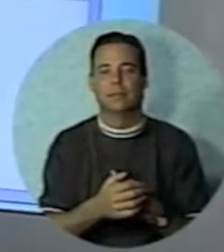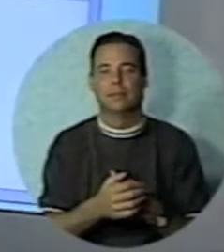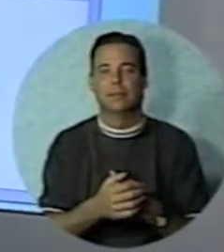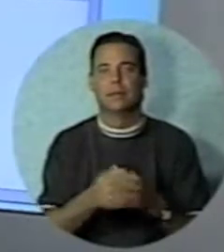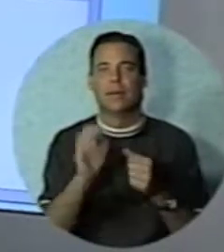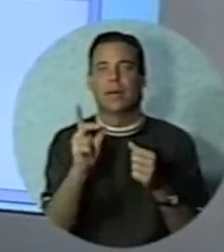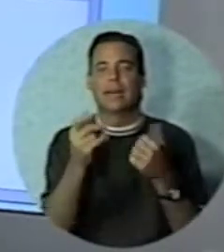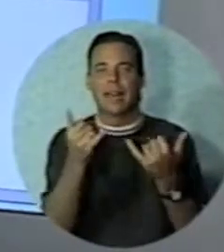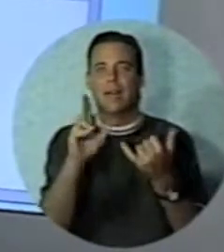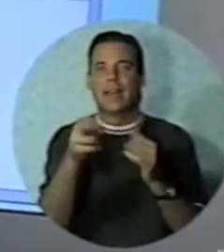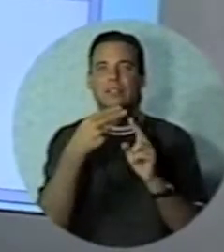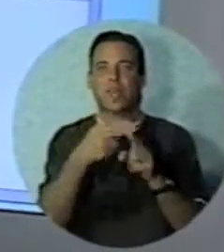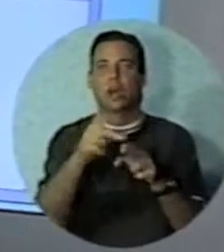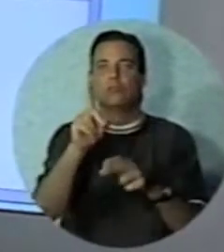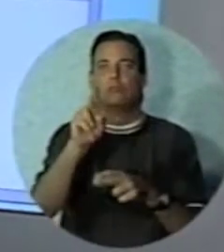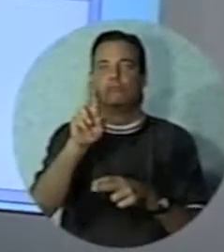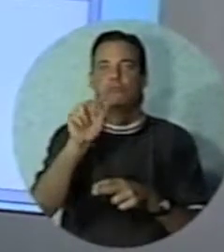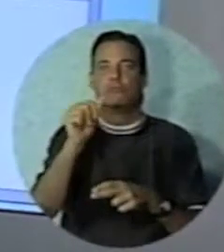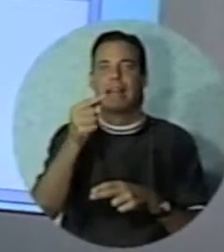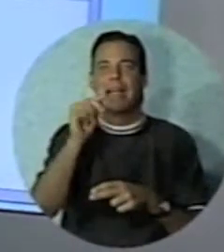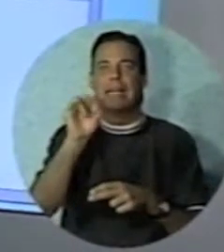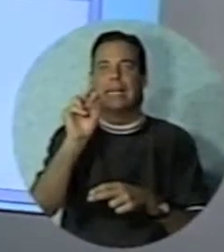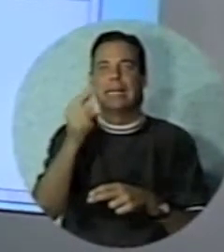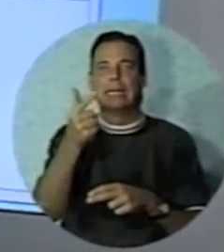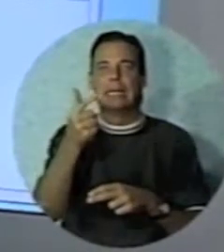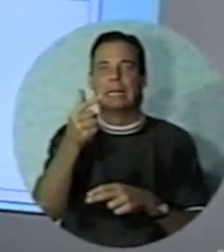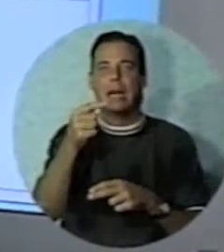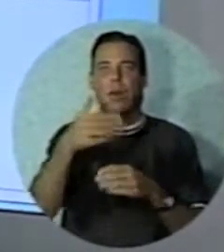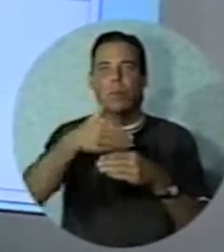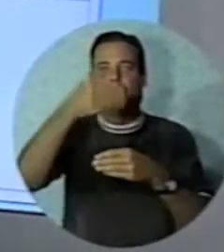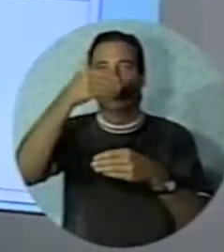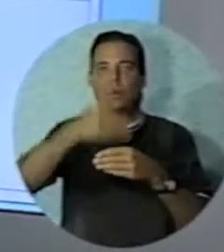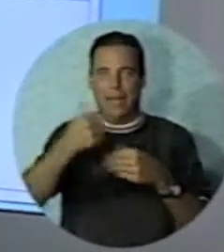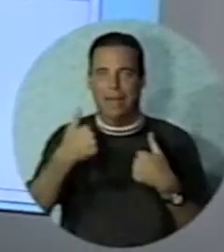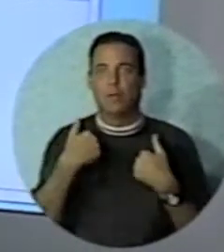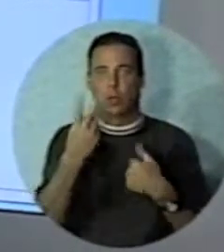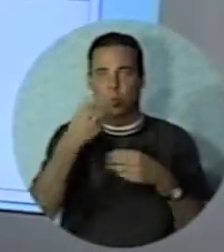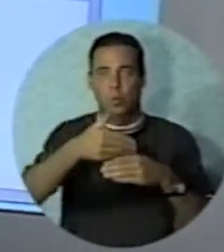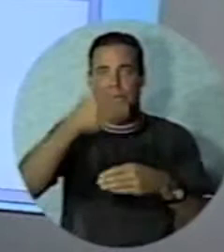Okay, now that's called dragging a window, and Richard has two windows up now. He's